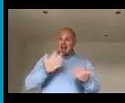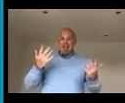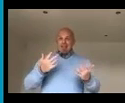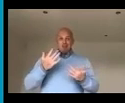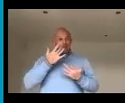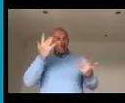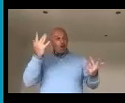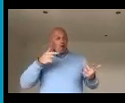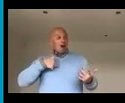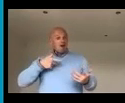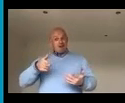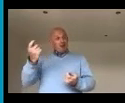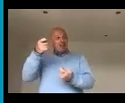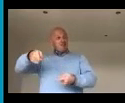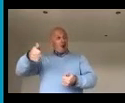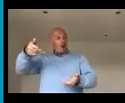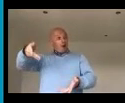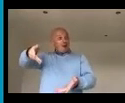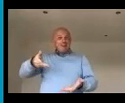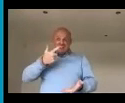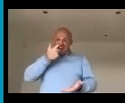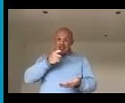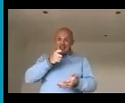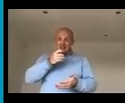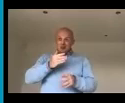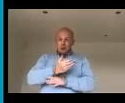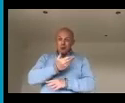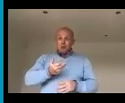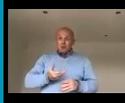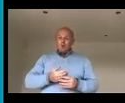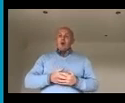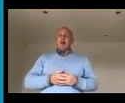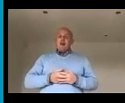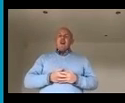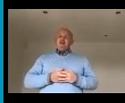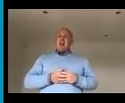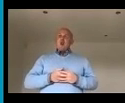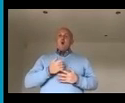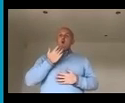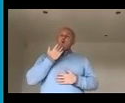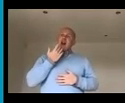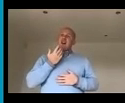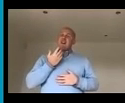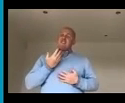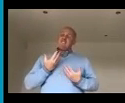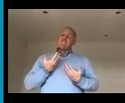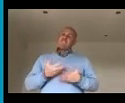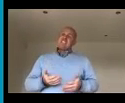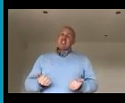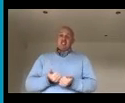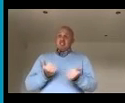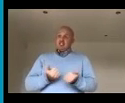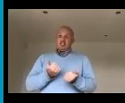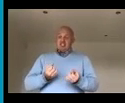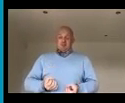us, that's really good. And then there is a formal end of grant report, not massively complicated, just ask